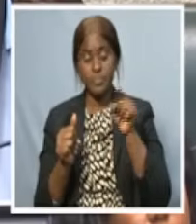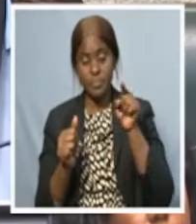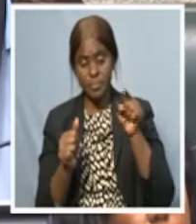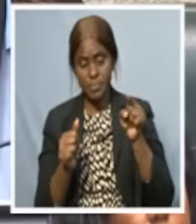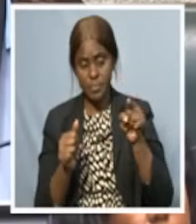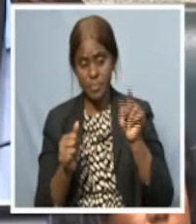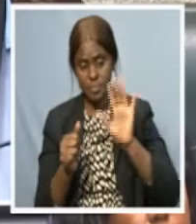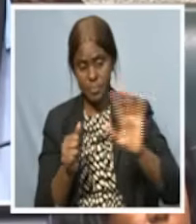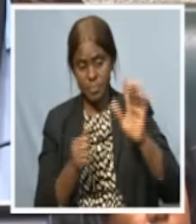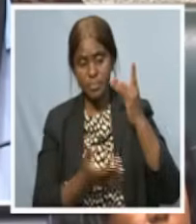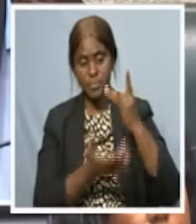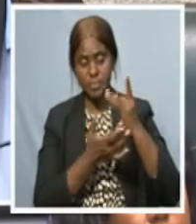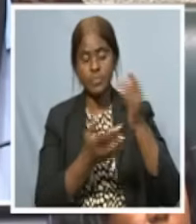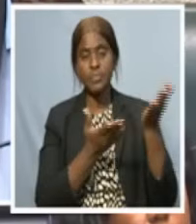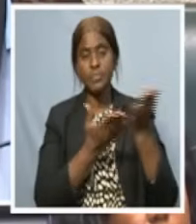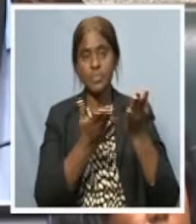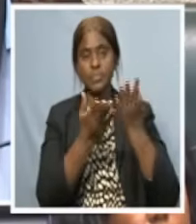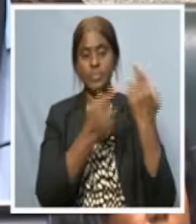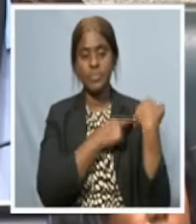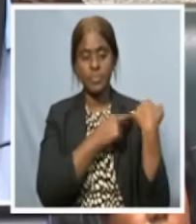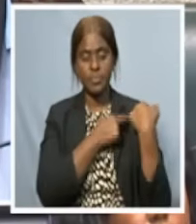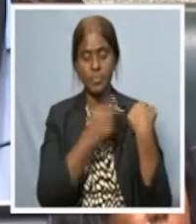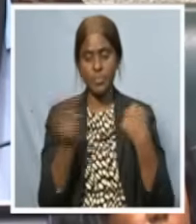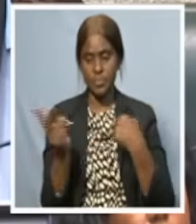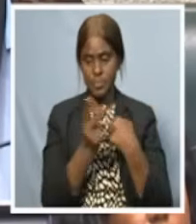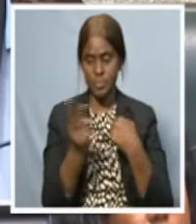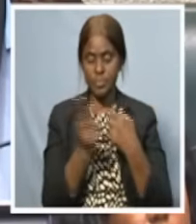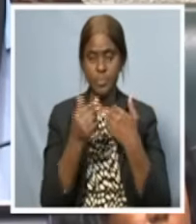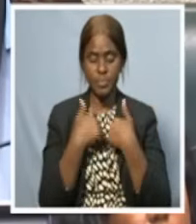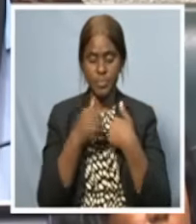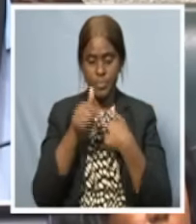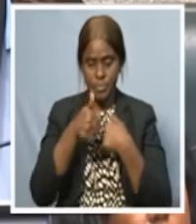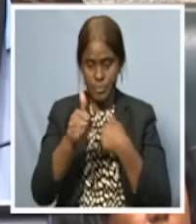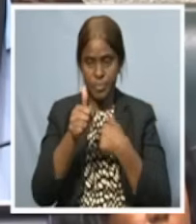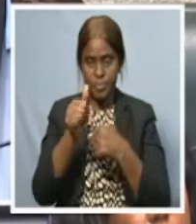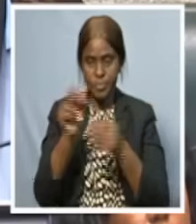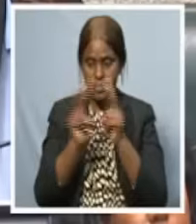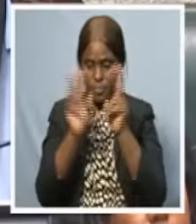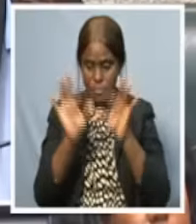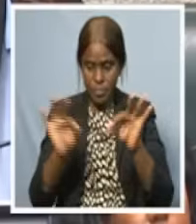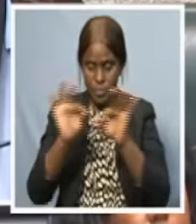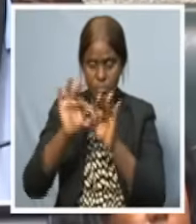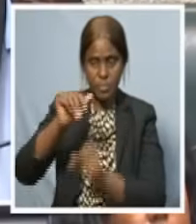and of course for technical services. Your key pillar